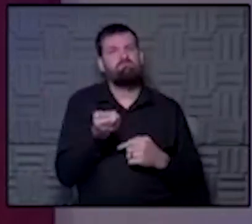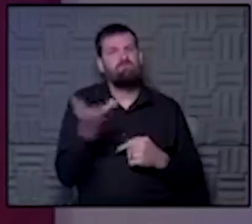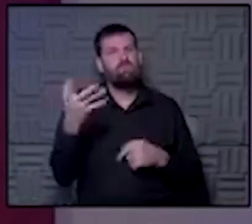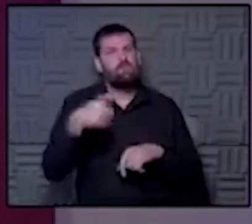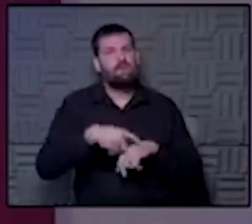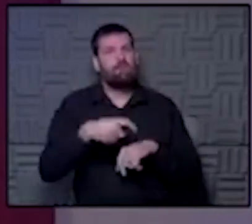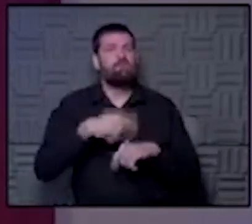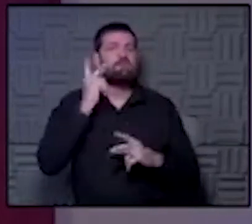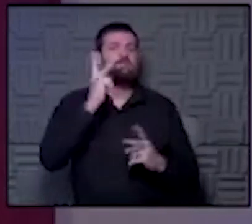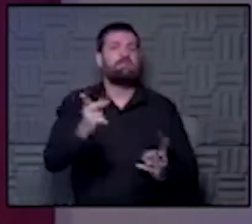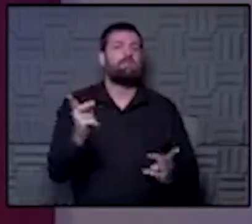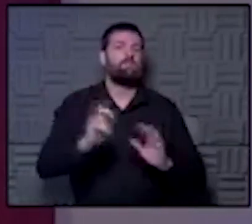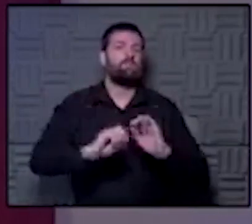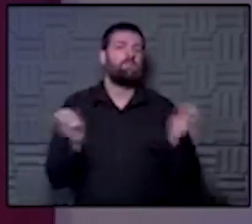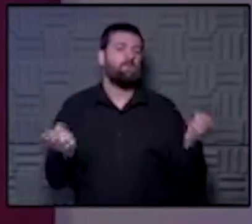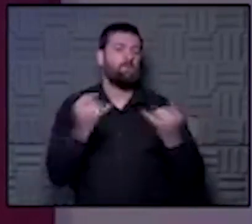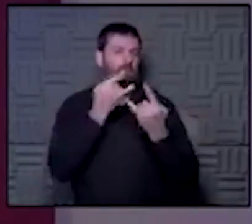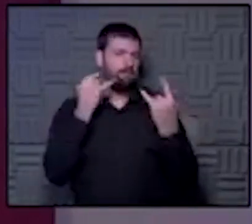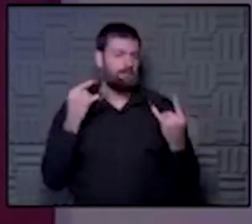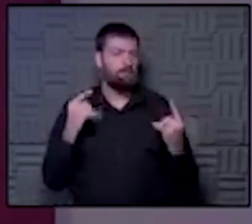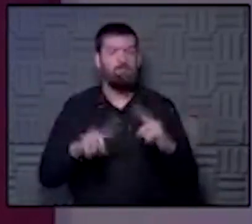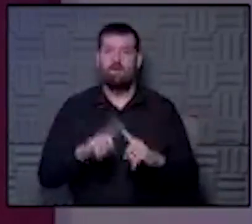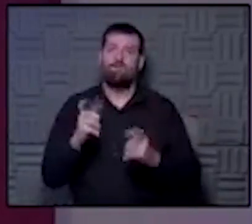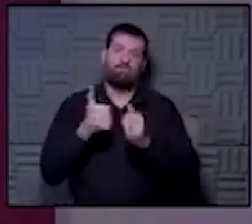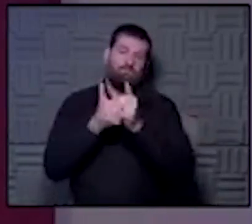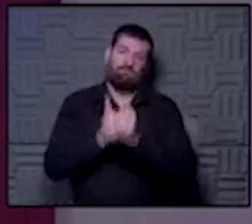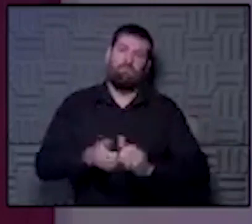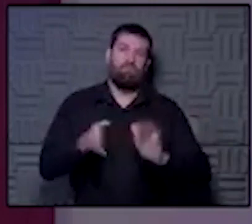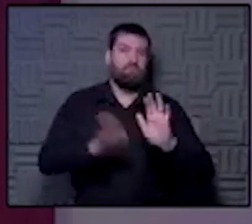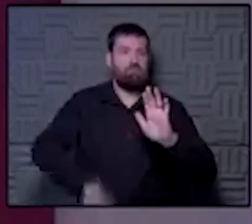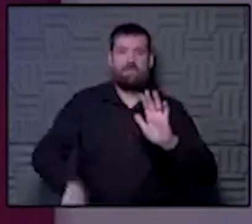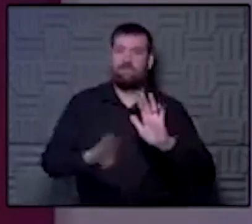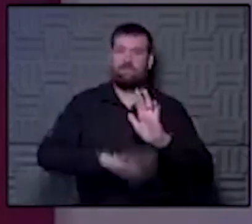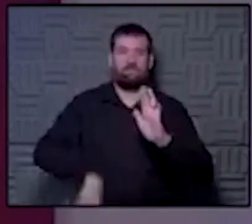that I've seen folks without masks on. But they're following the very basic